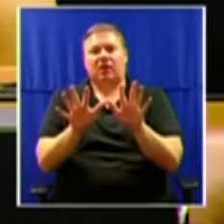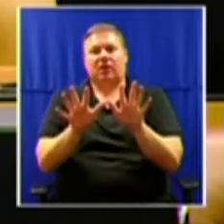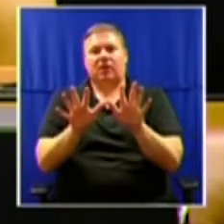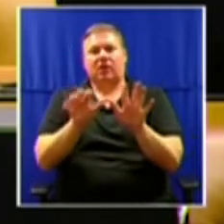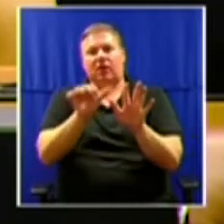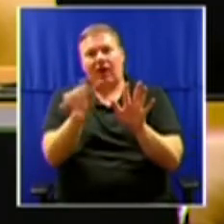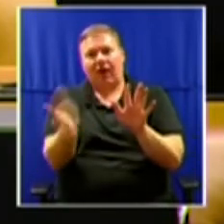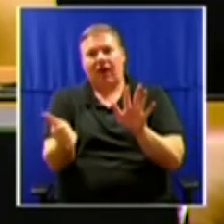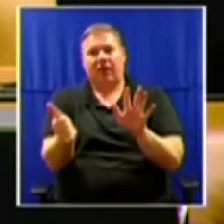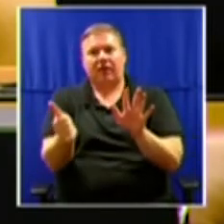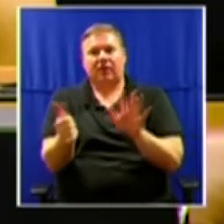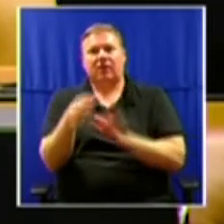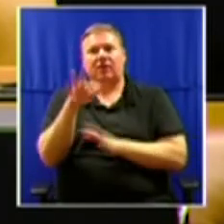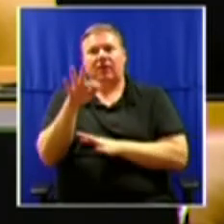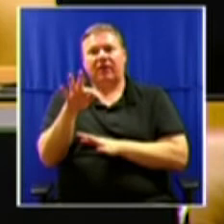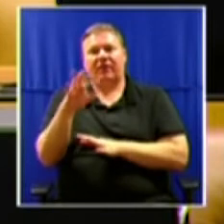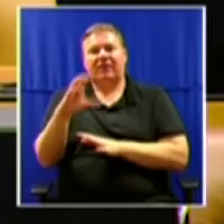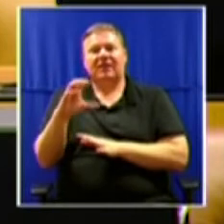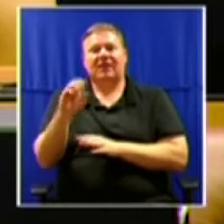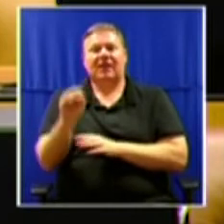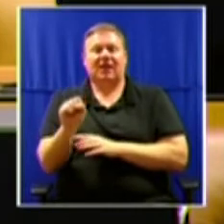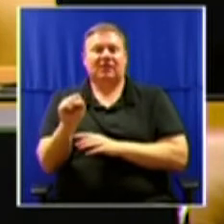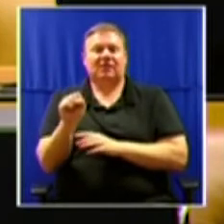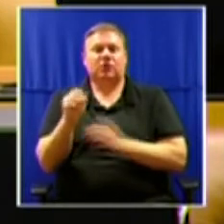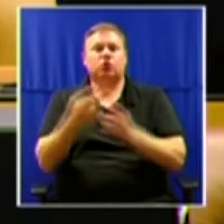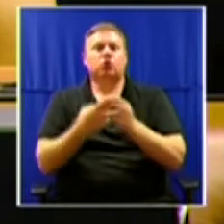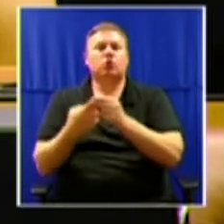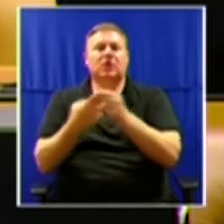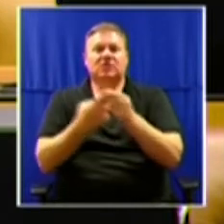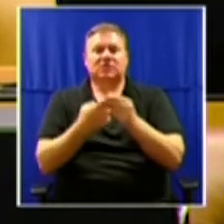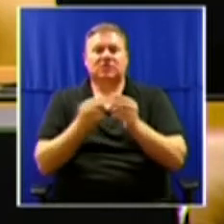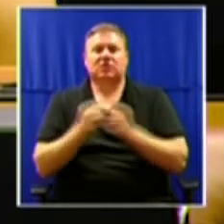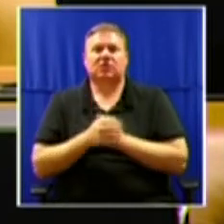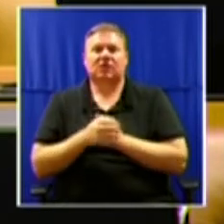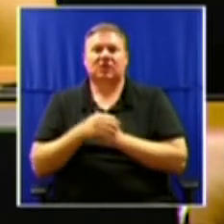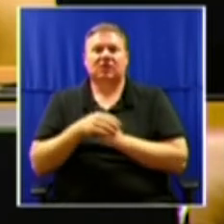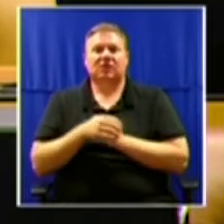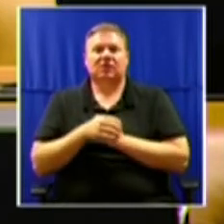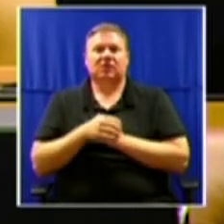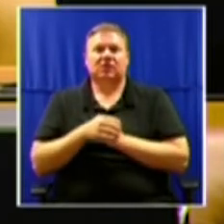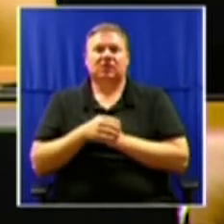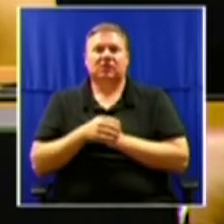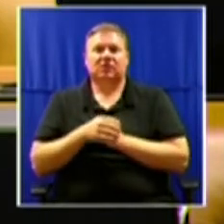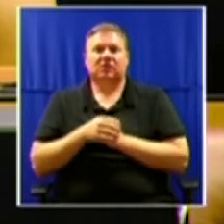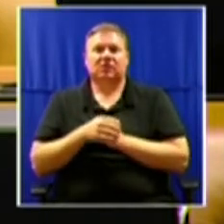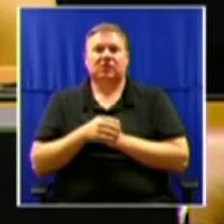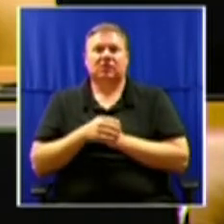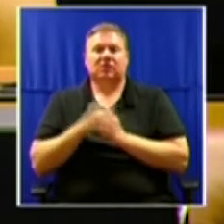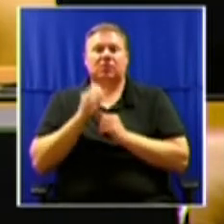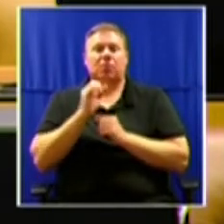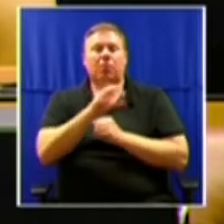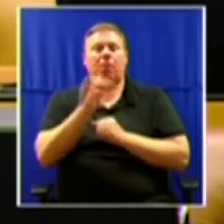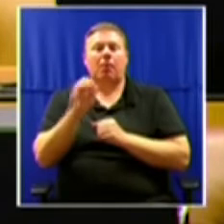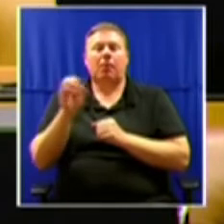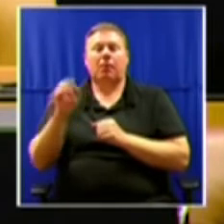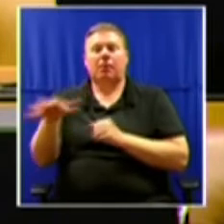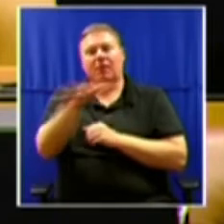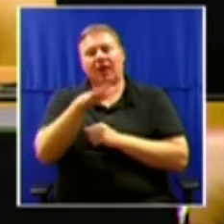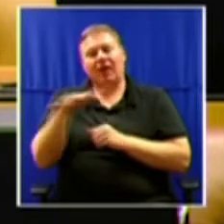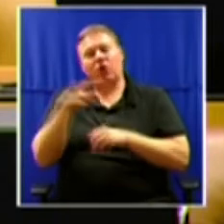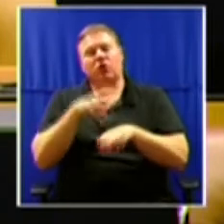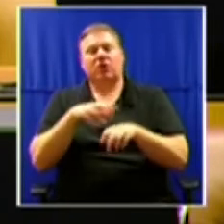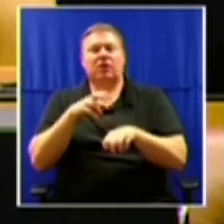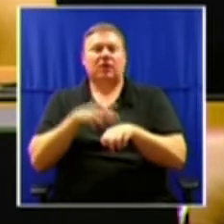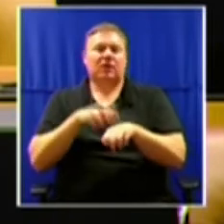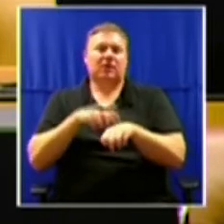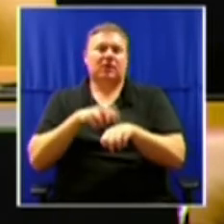other FCS units that are sent in that particular area where there is a problem